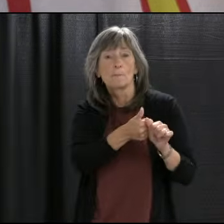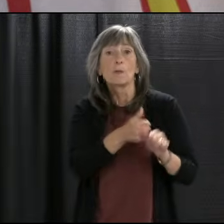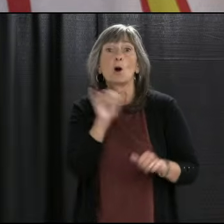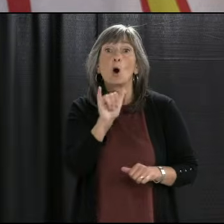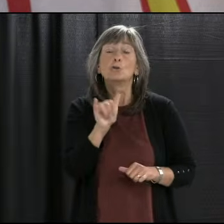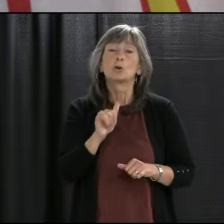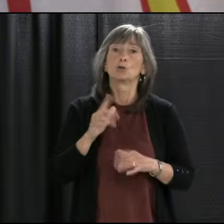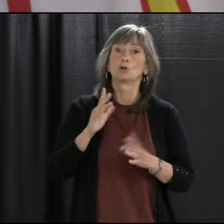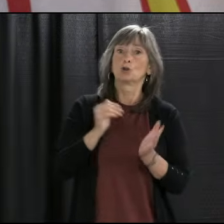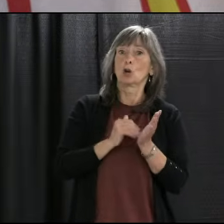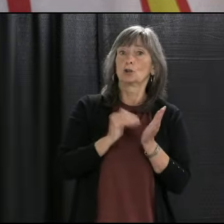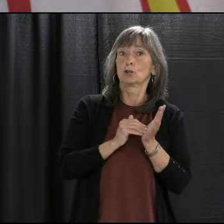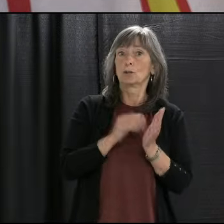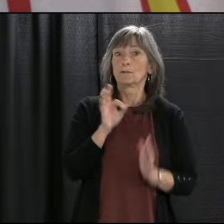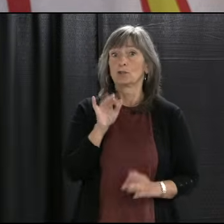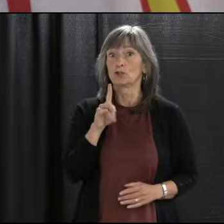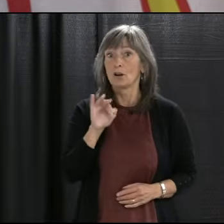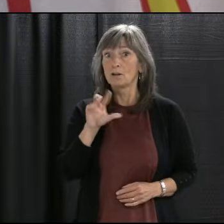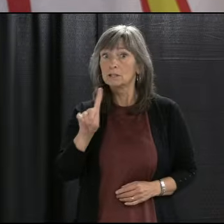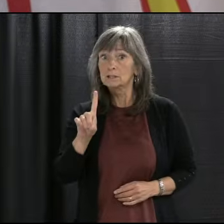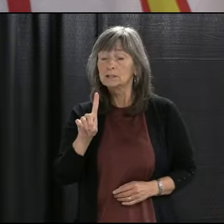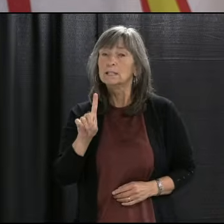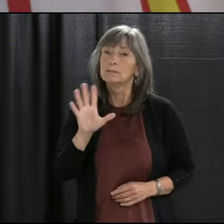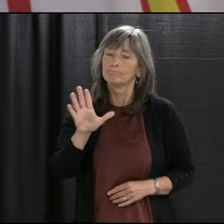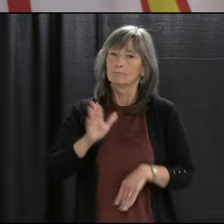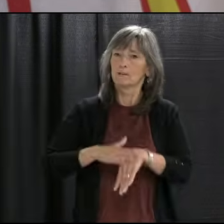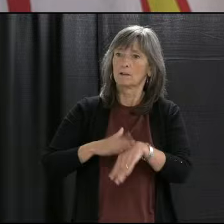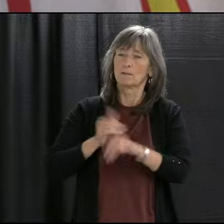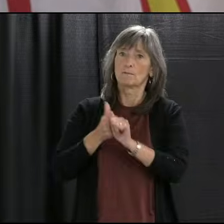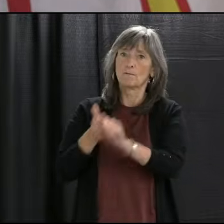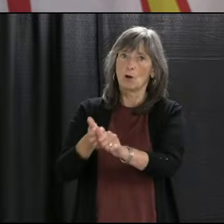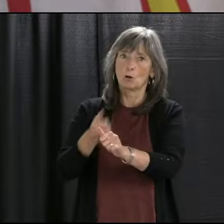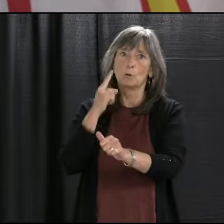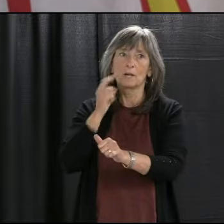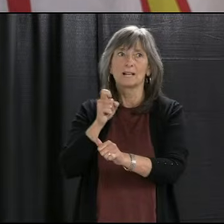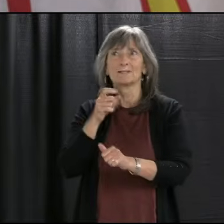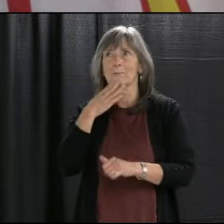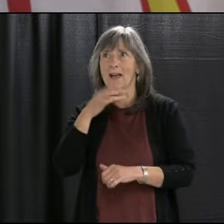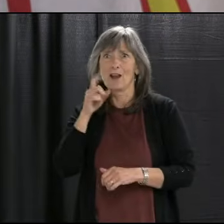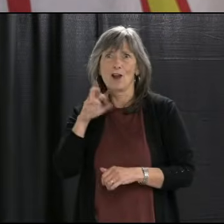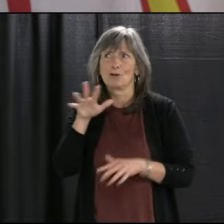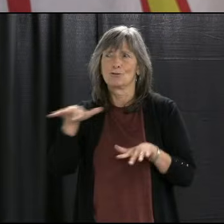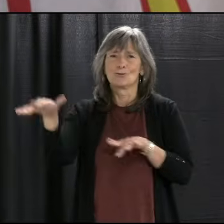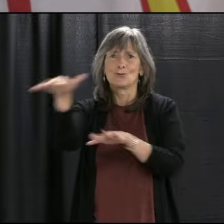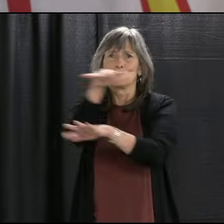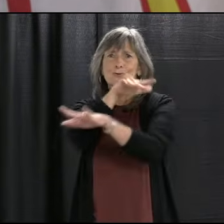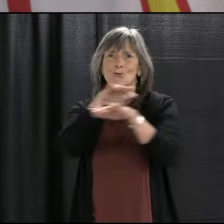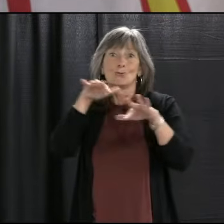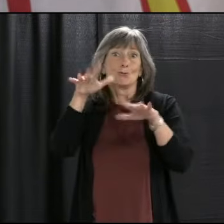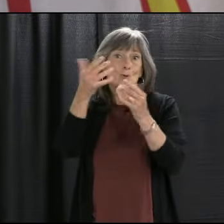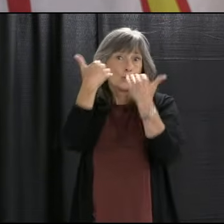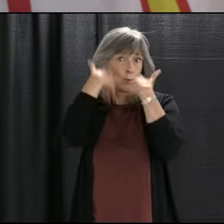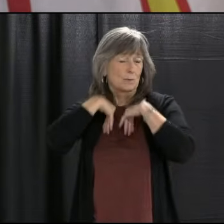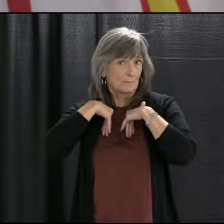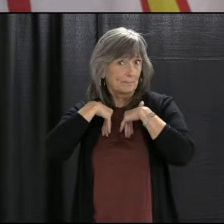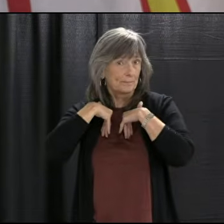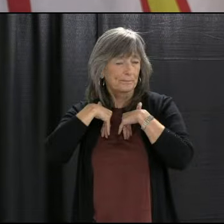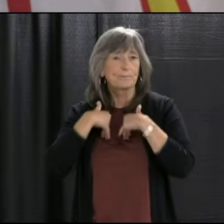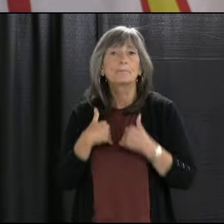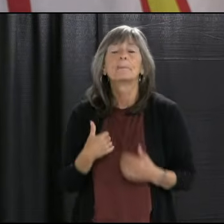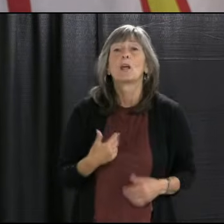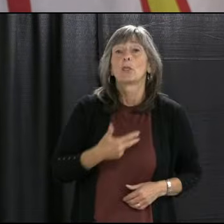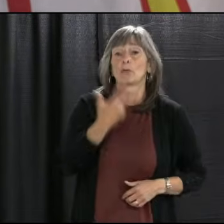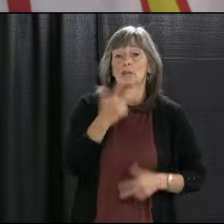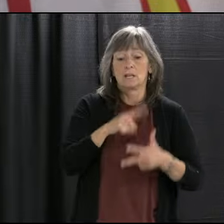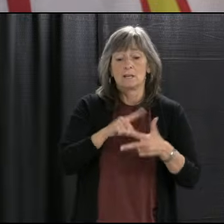Fitzgerald's advice when it comes to air quality. In terms of the three fires we've been speaking about this week, the